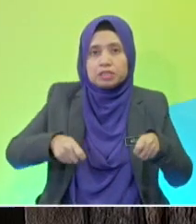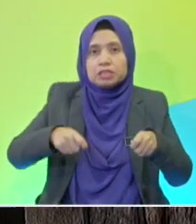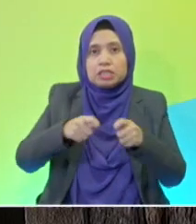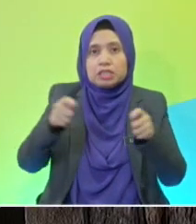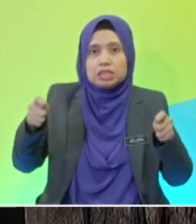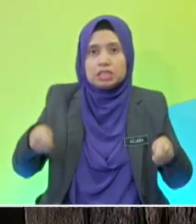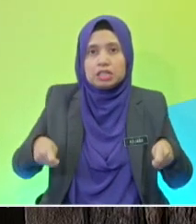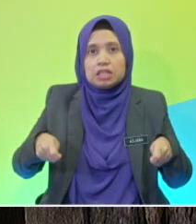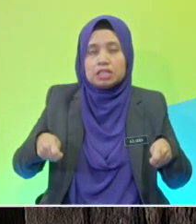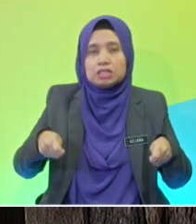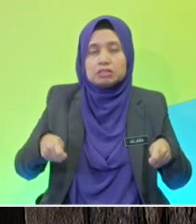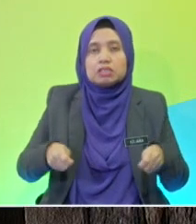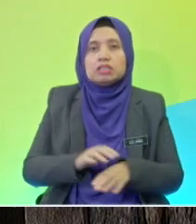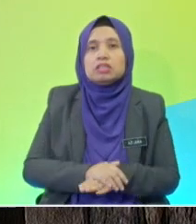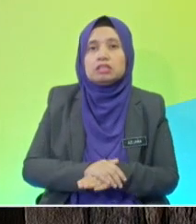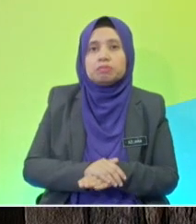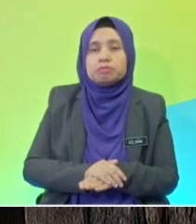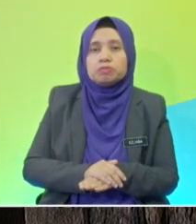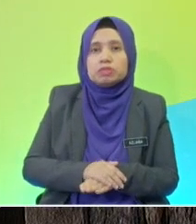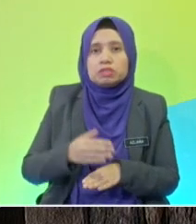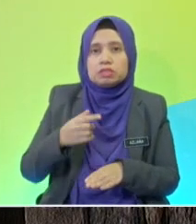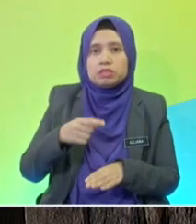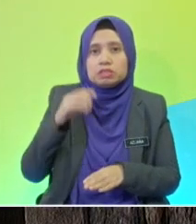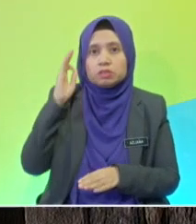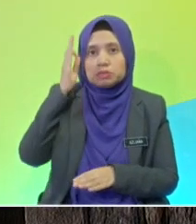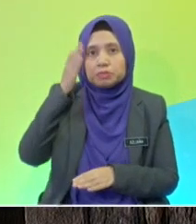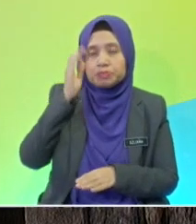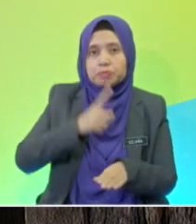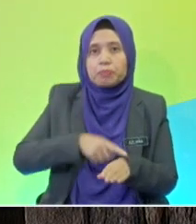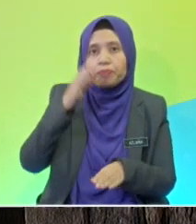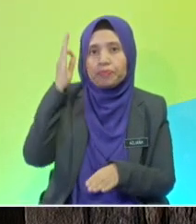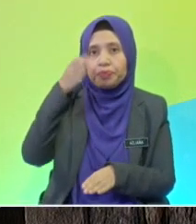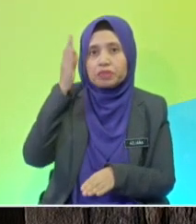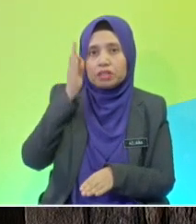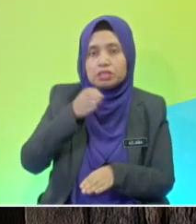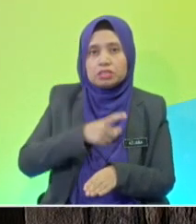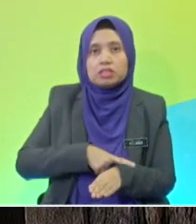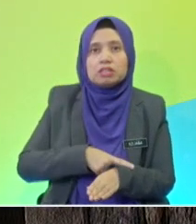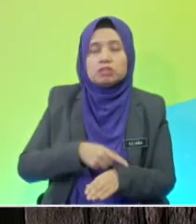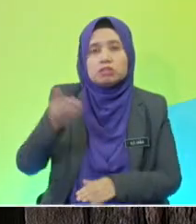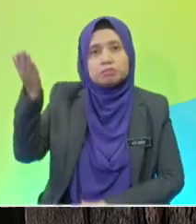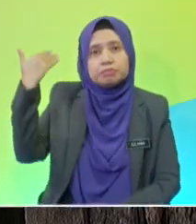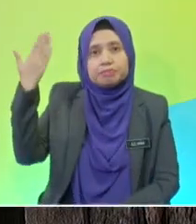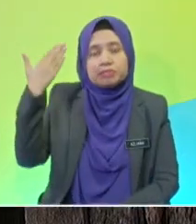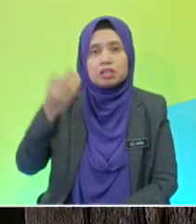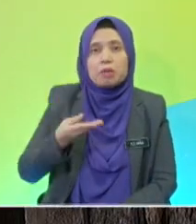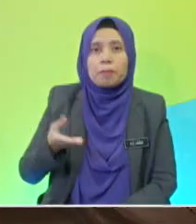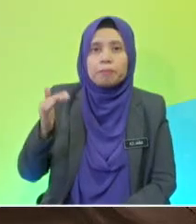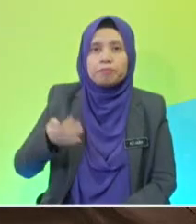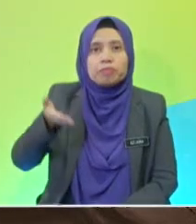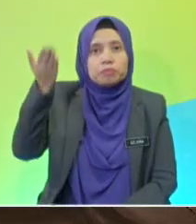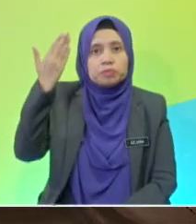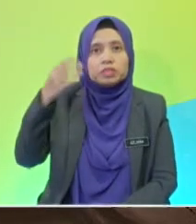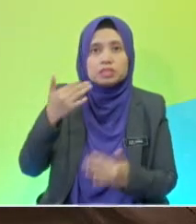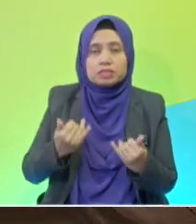buried so that it can be discovered by people in the future. So this is from Yeah. the past? Yes, it could be from the past.